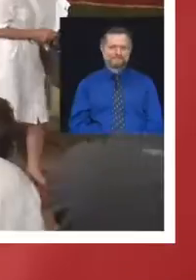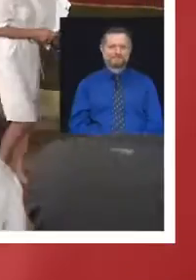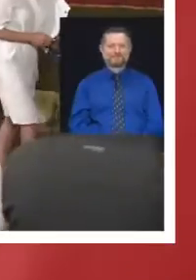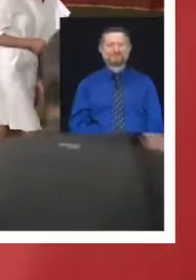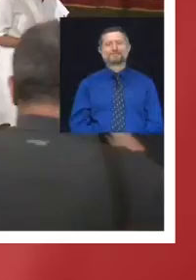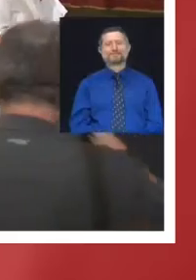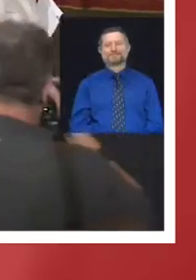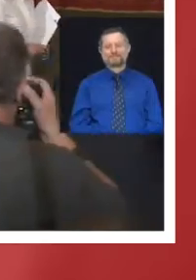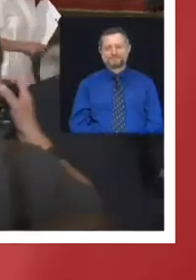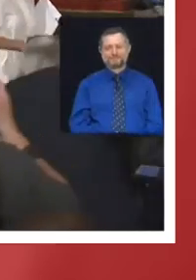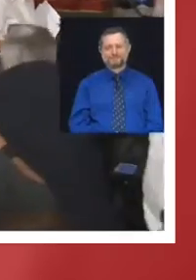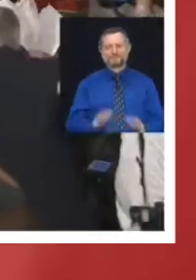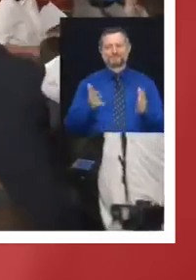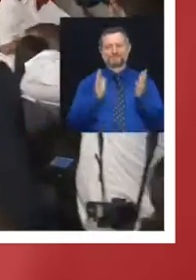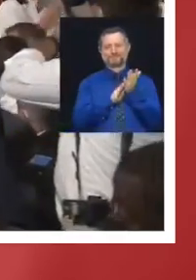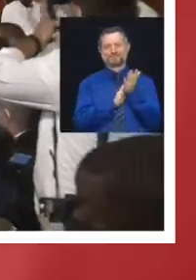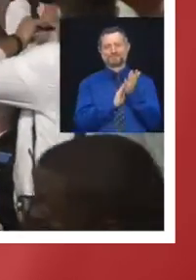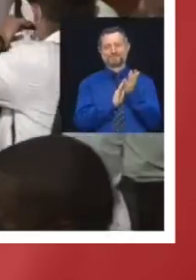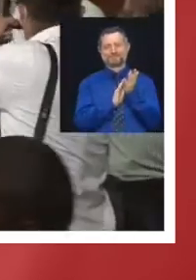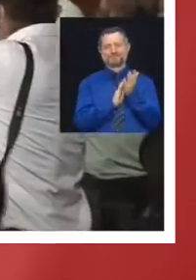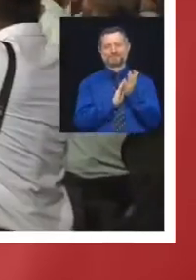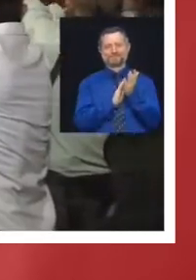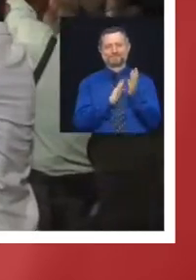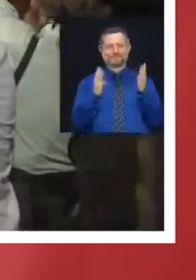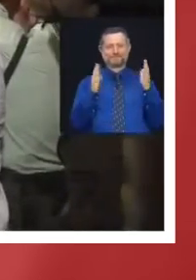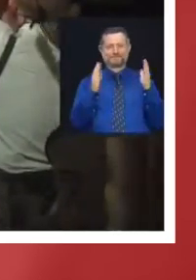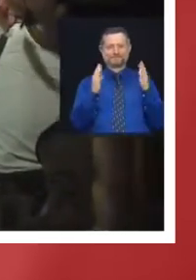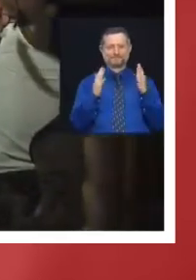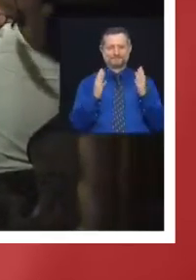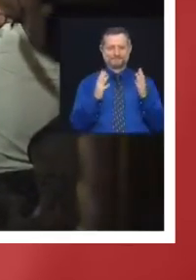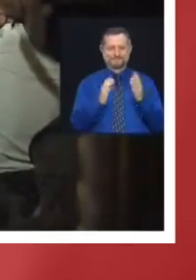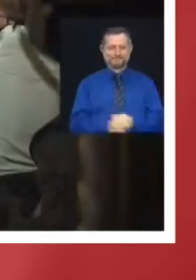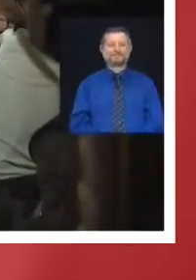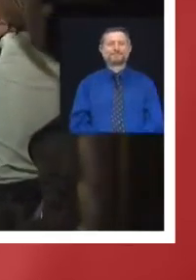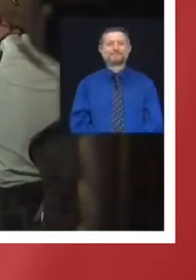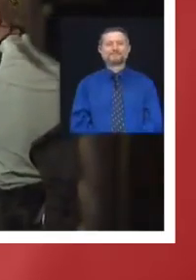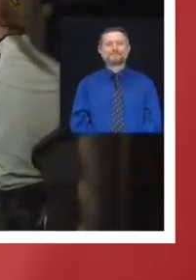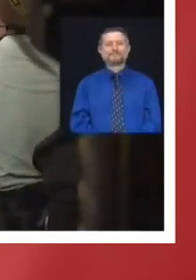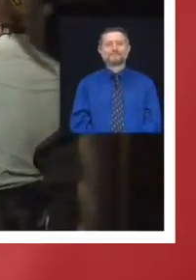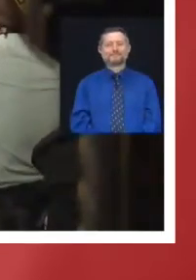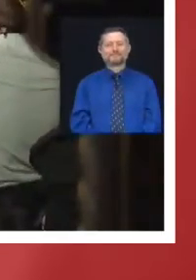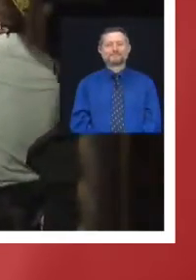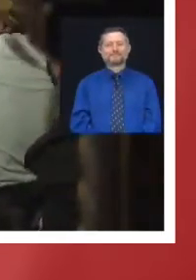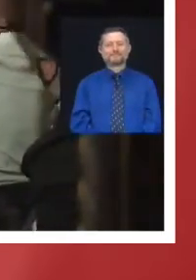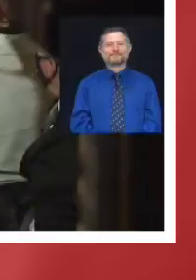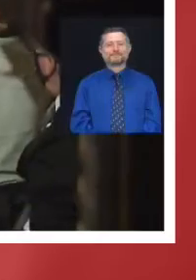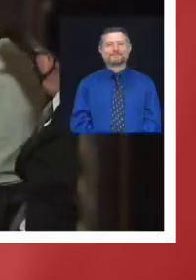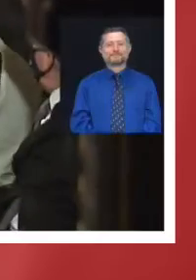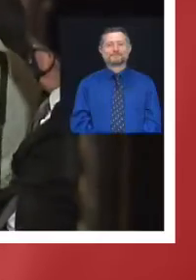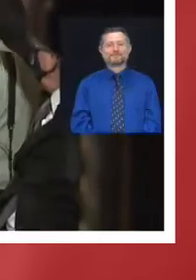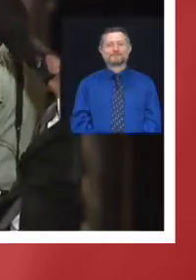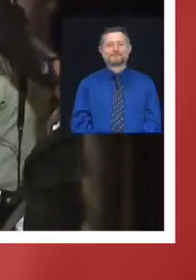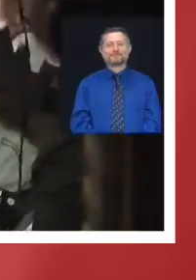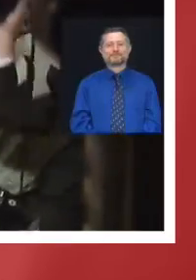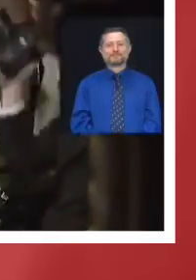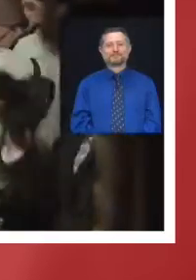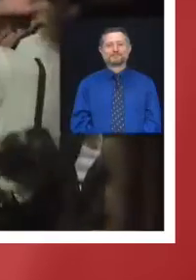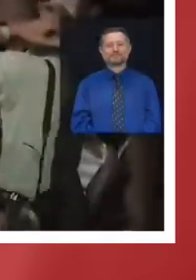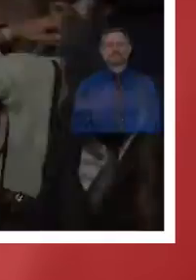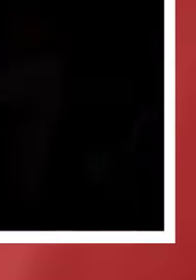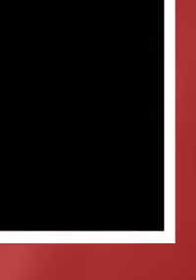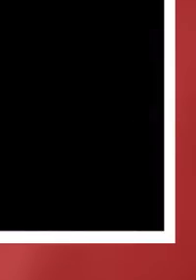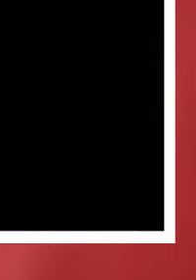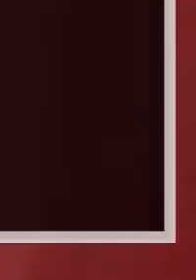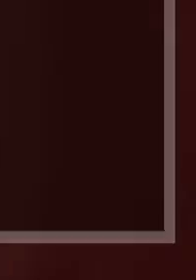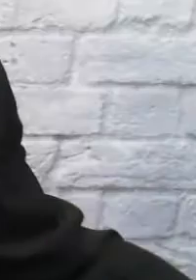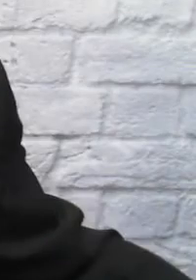New York Governor Kathy Hochul officially sworn into office as the first female governor in